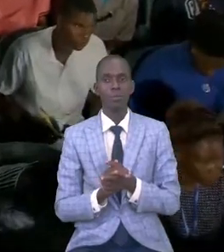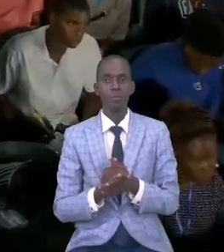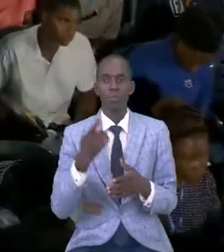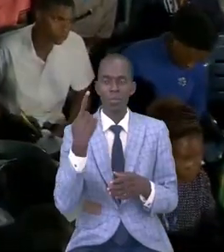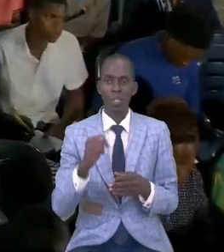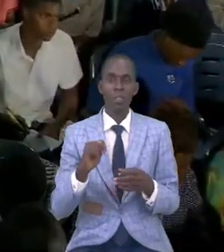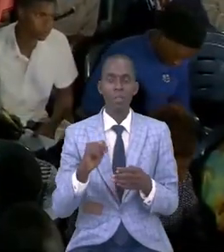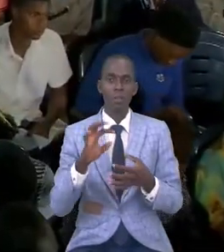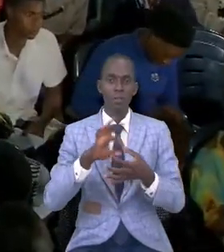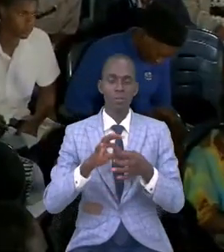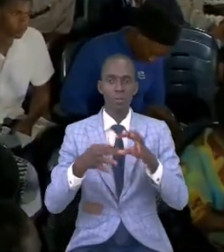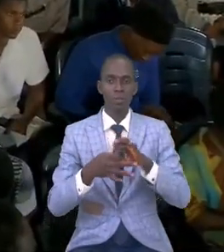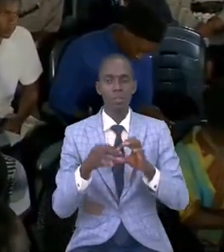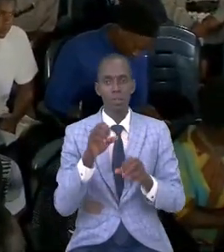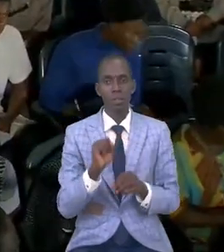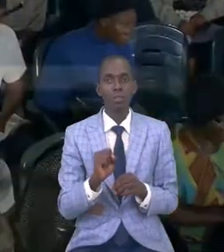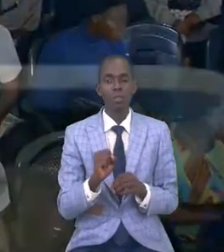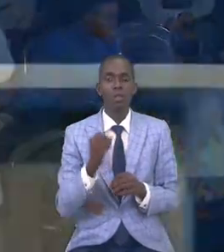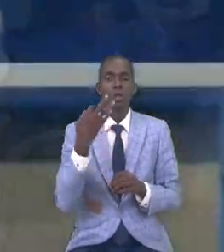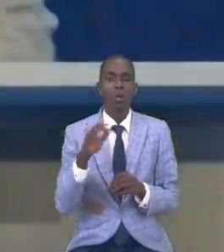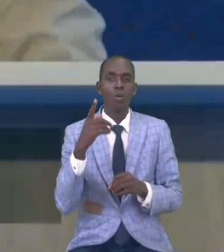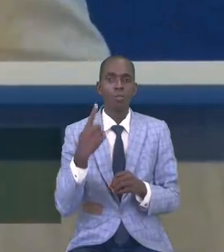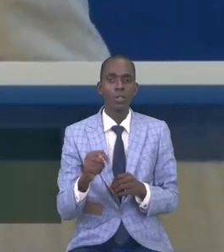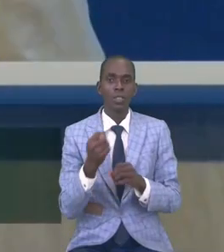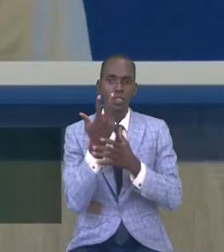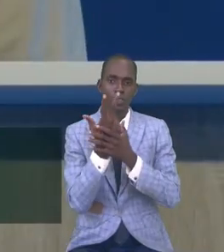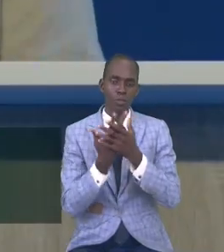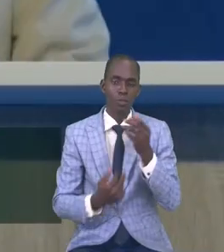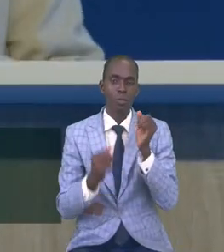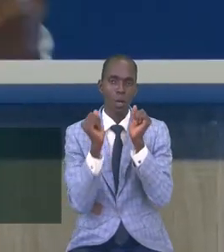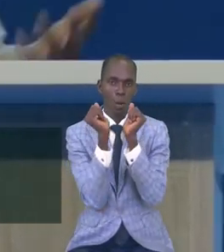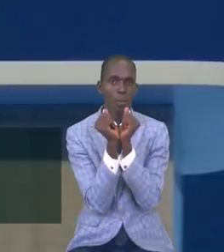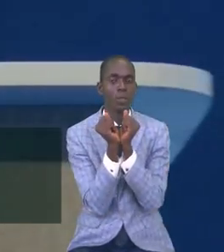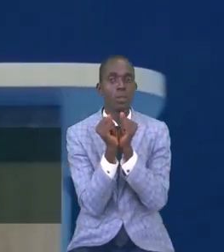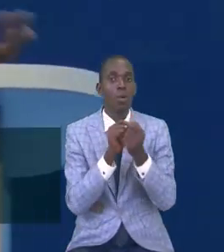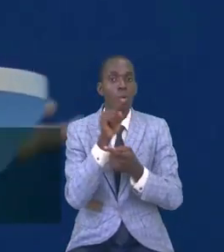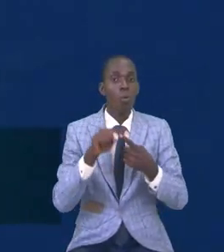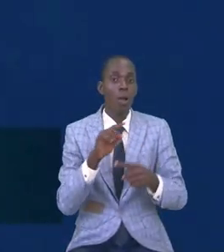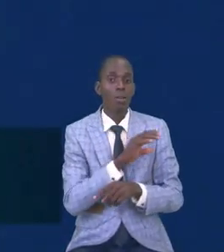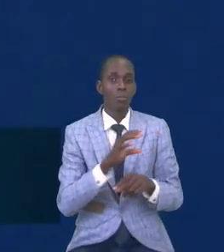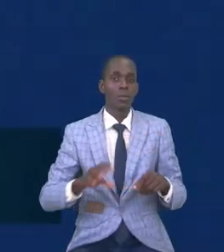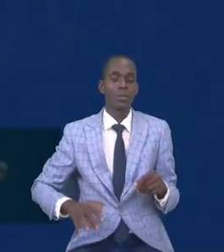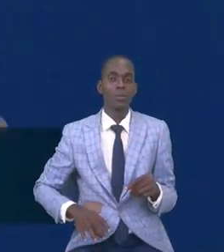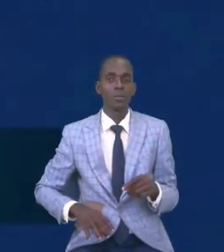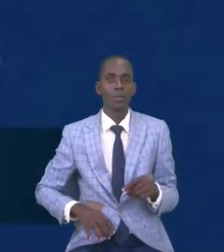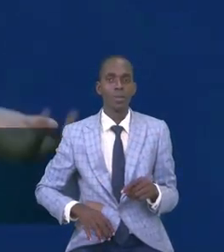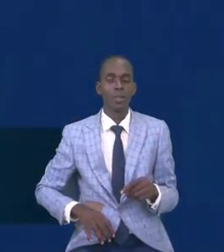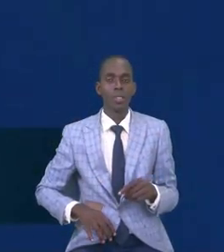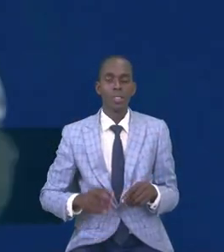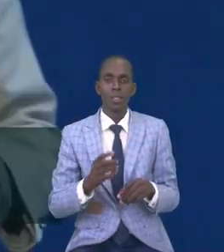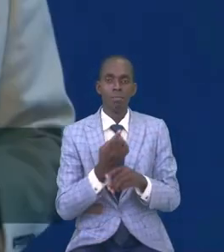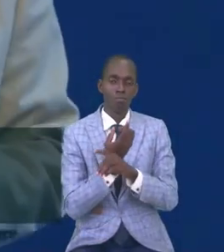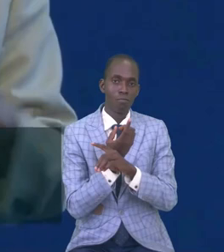fetters of the triple bondage. When Christ delivered